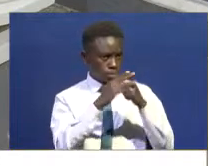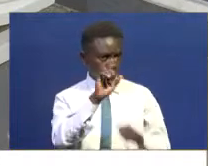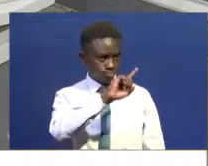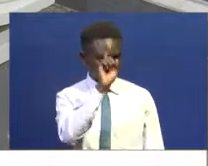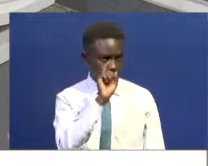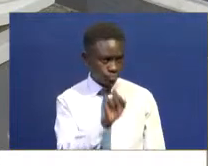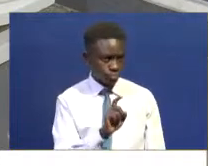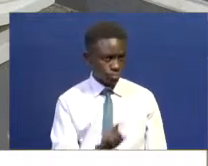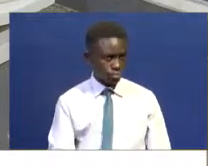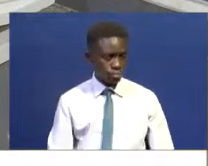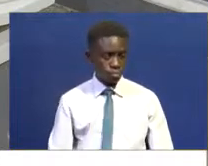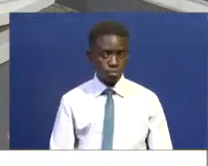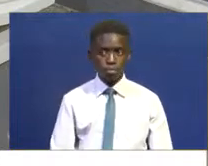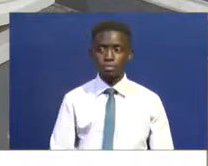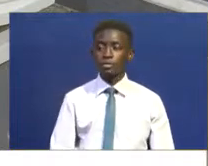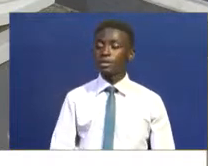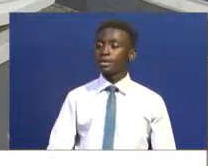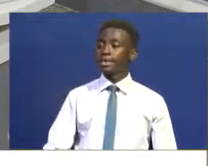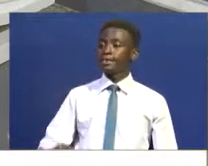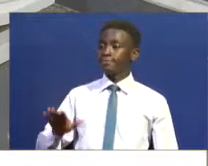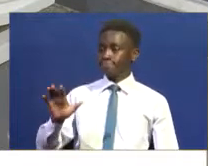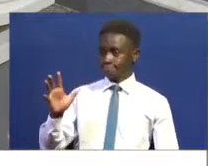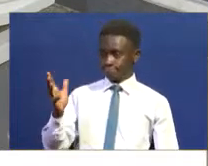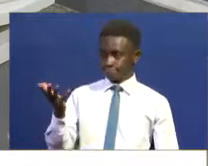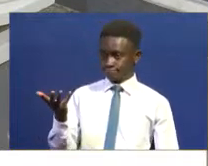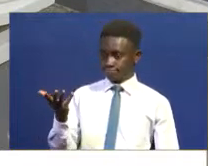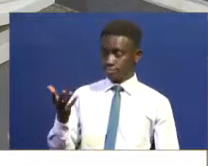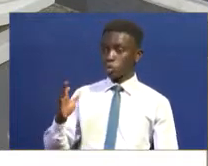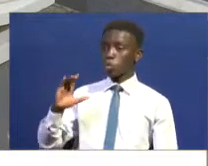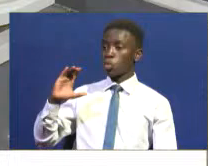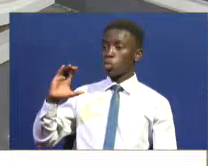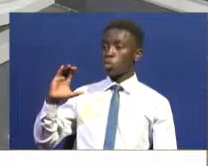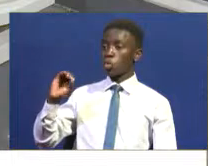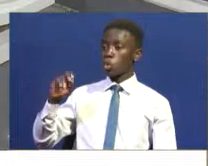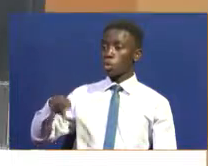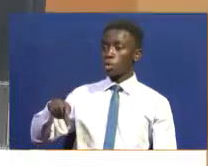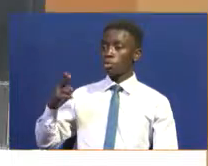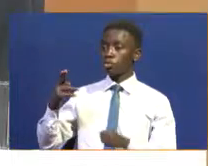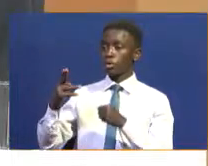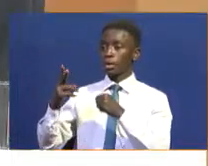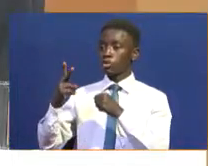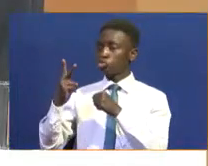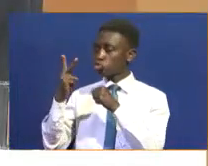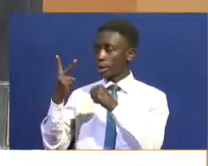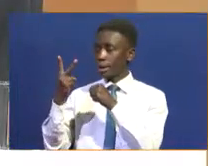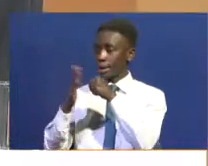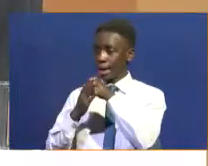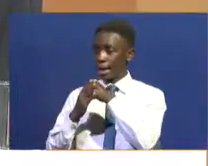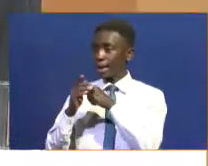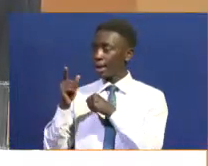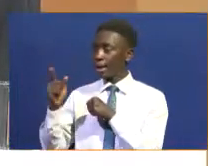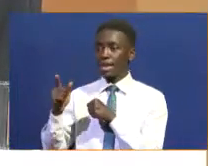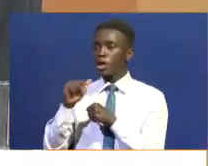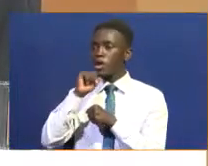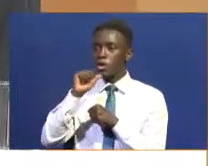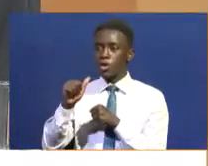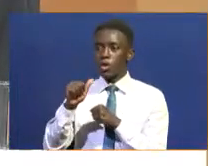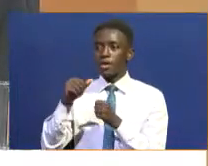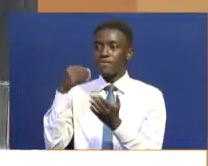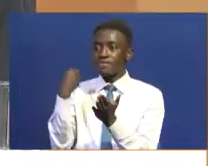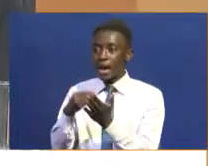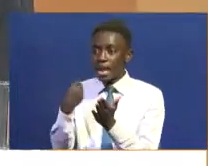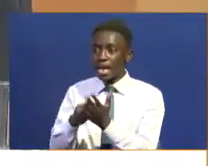You know, COP29 is not a finance mobilization COP. It lays a broad